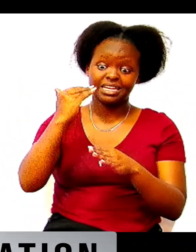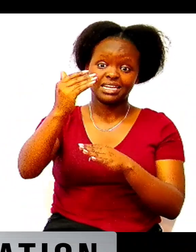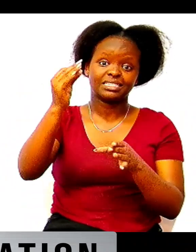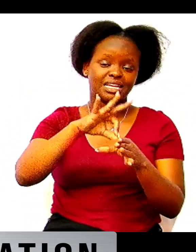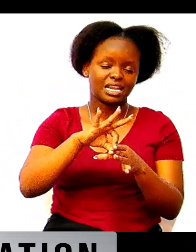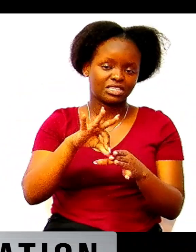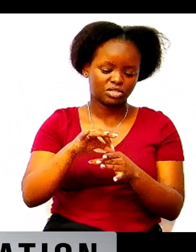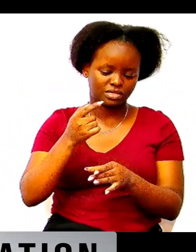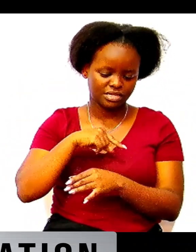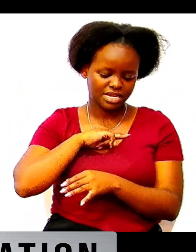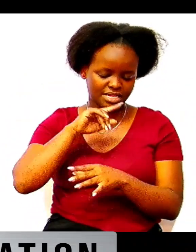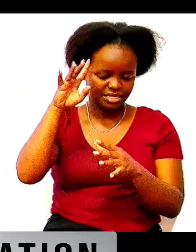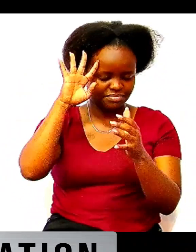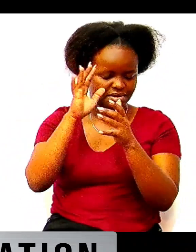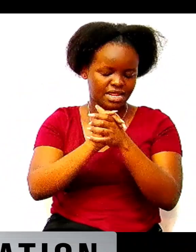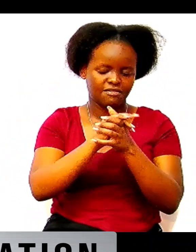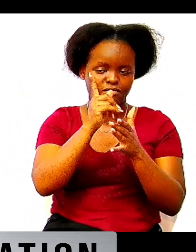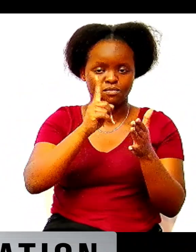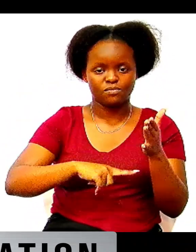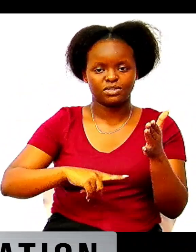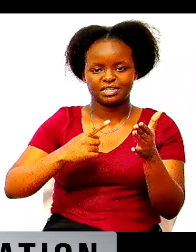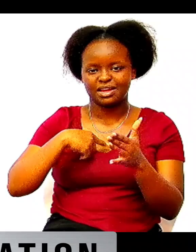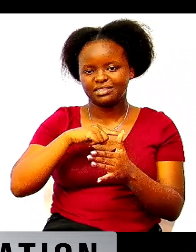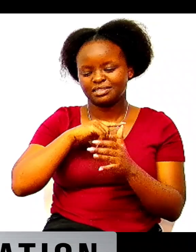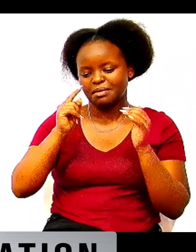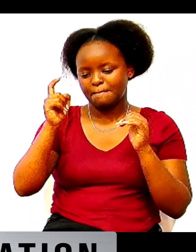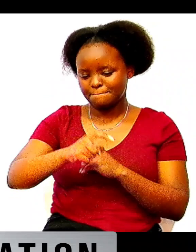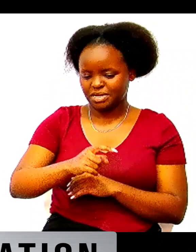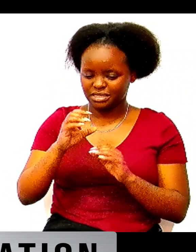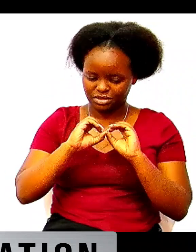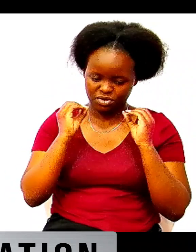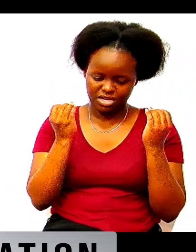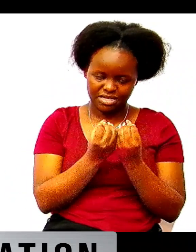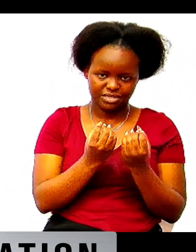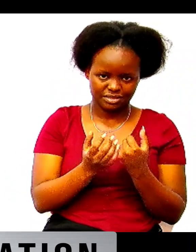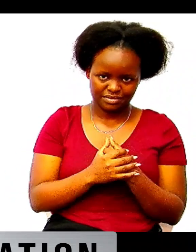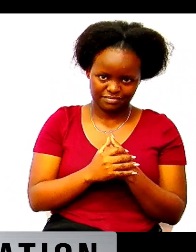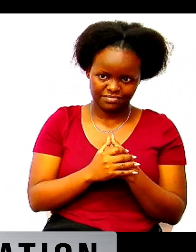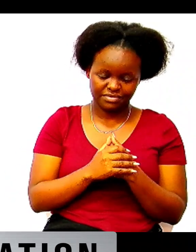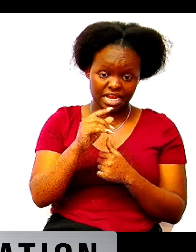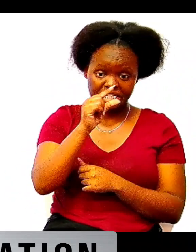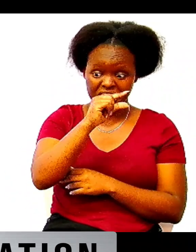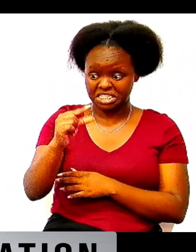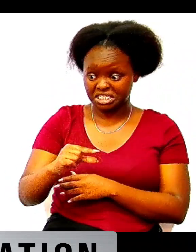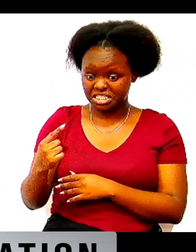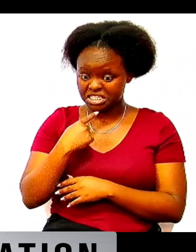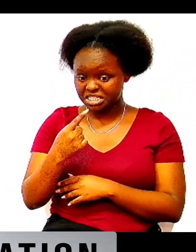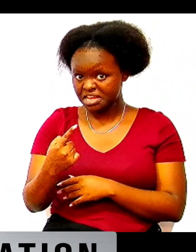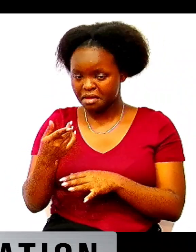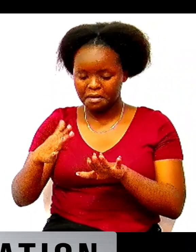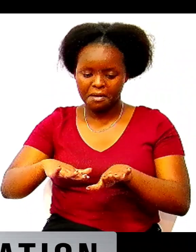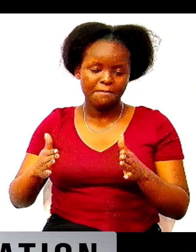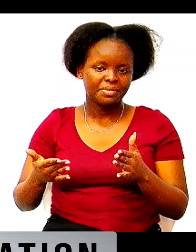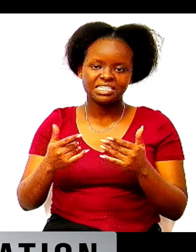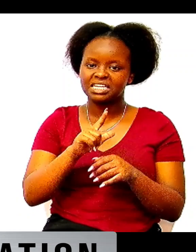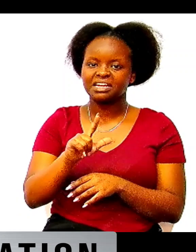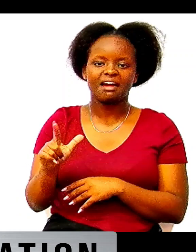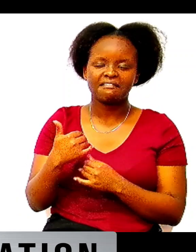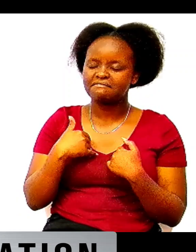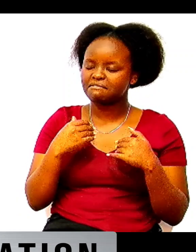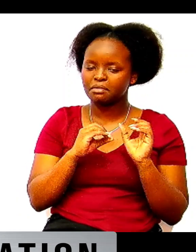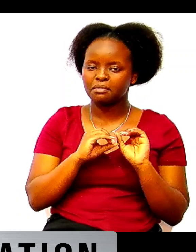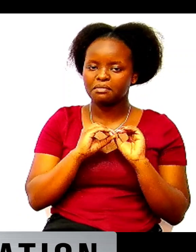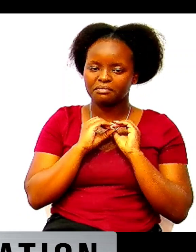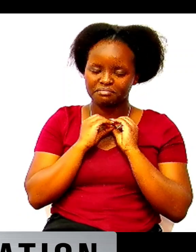we believe that that is what we have to organize. Okay. Gen Z walisema partyless. Partyless. That's independent. Are you